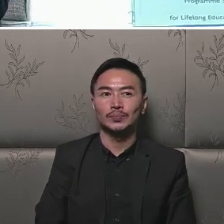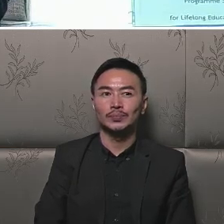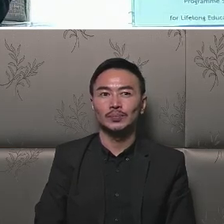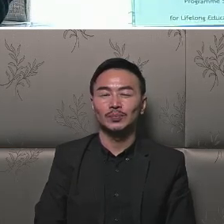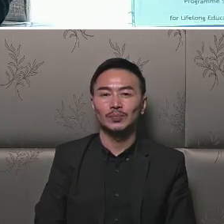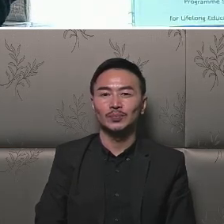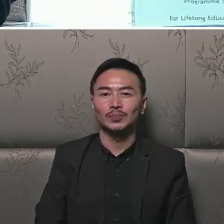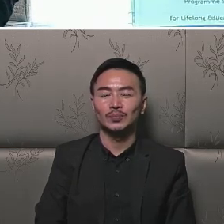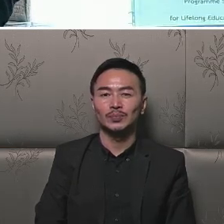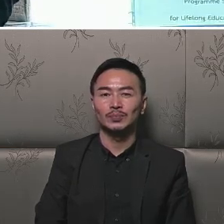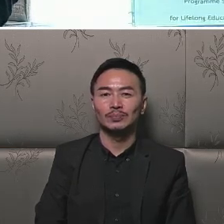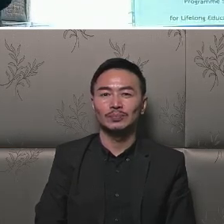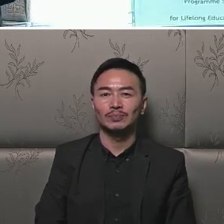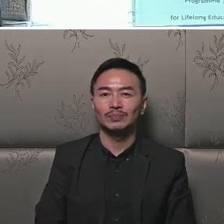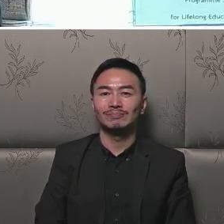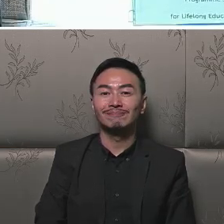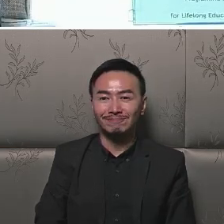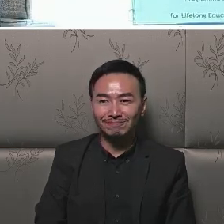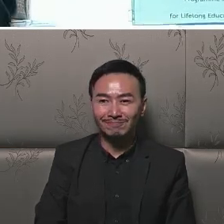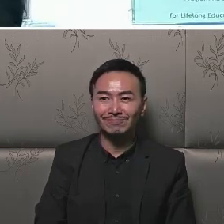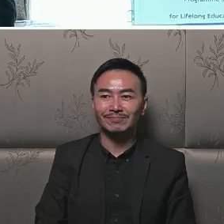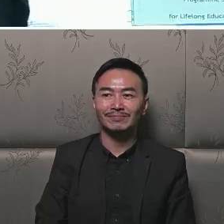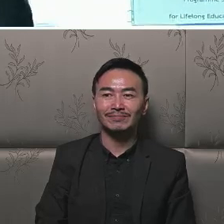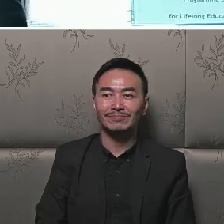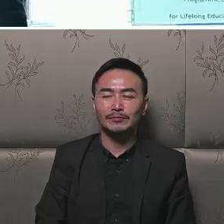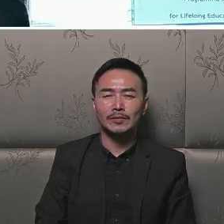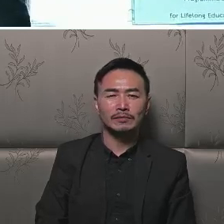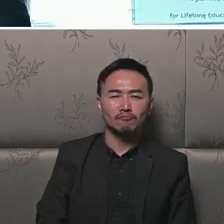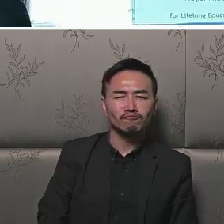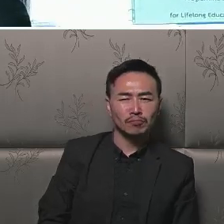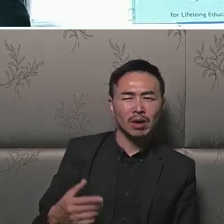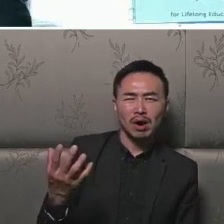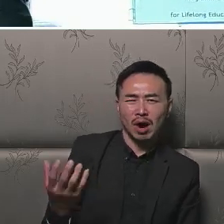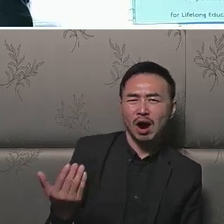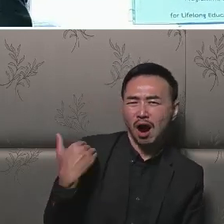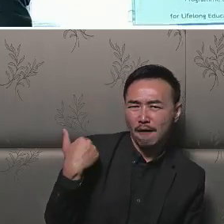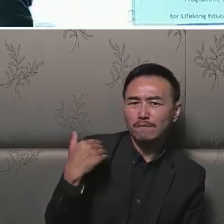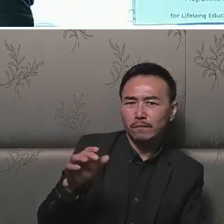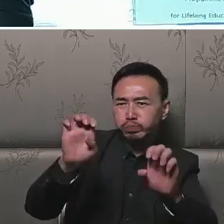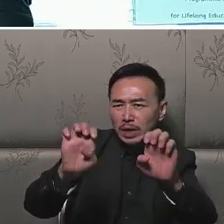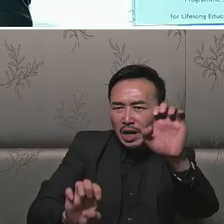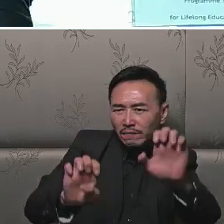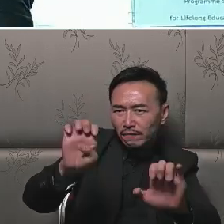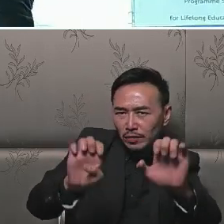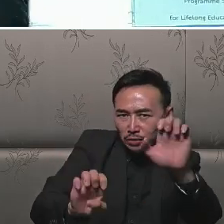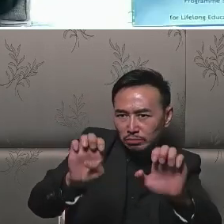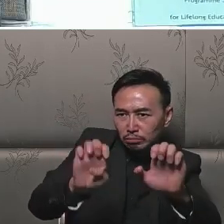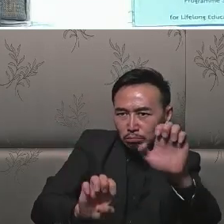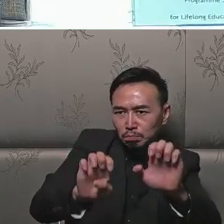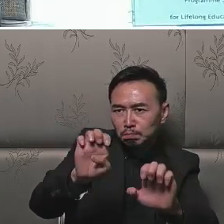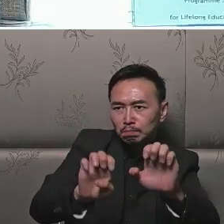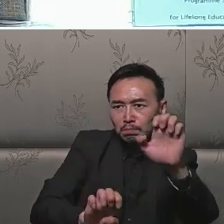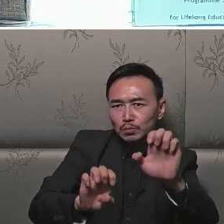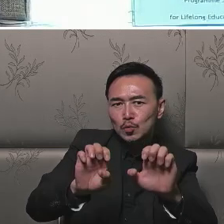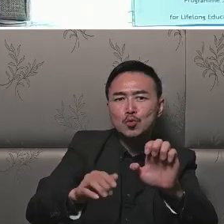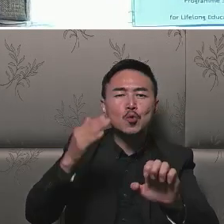been some surveys unofficially conducted, and we see many numbers actually use their